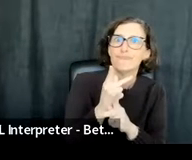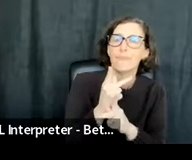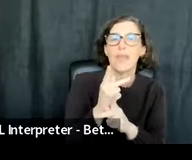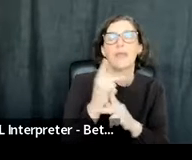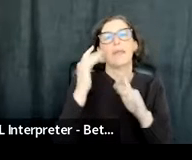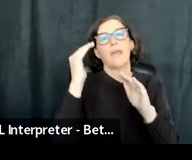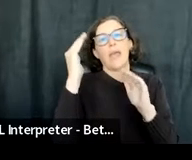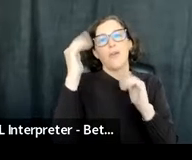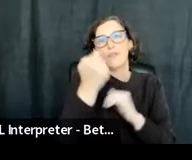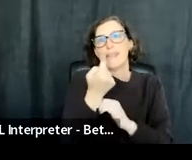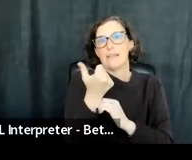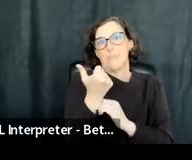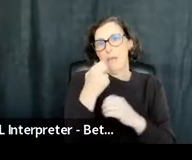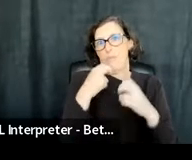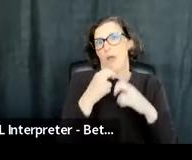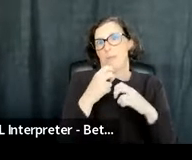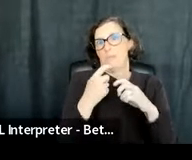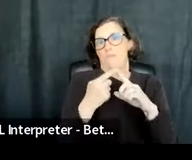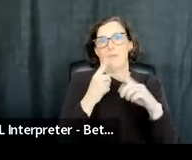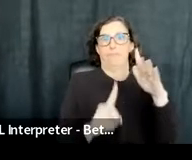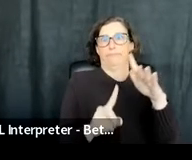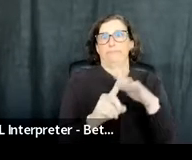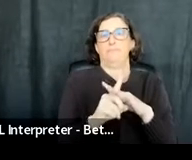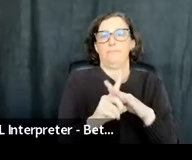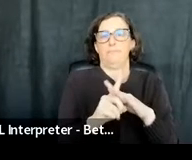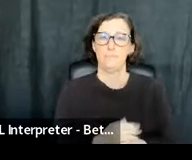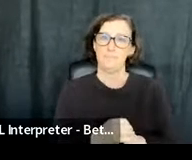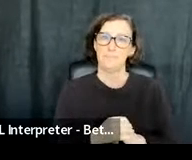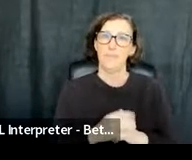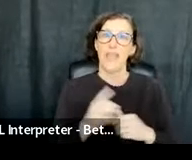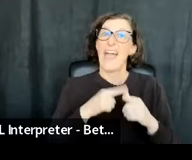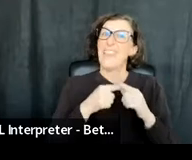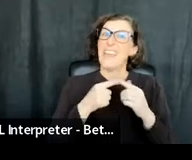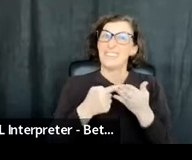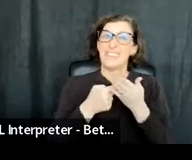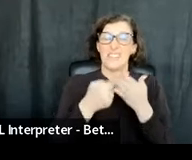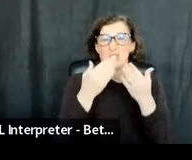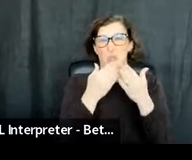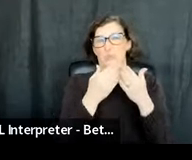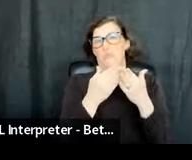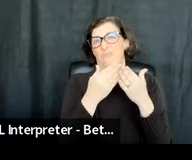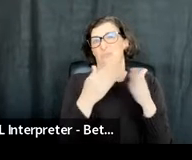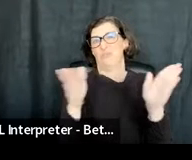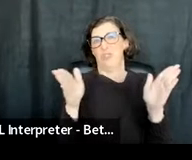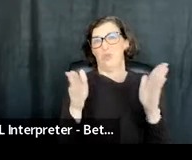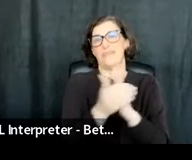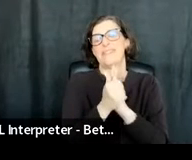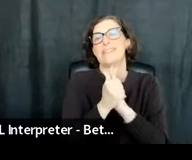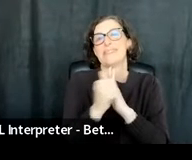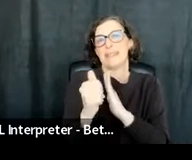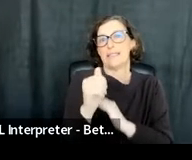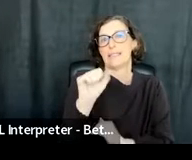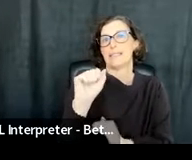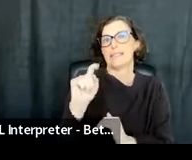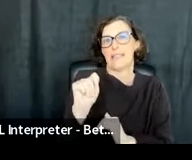those pitfalls. And then we're going to cover just a real broad overview of the skill sets. Obviously, all these topics could sort of have their